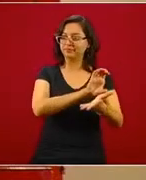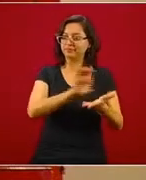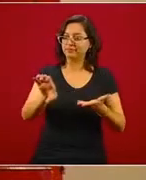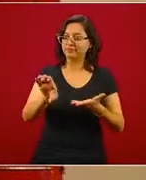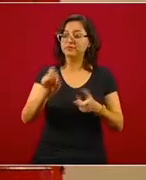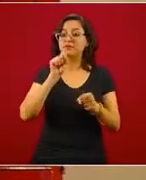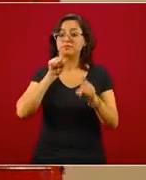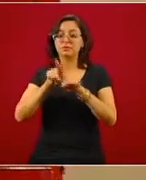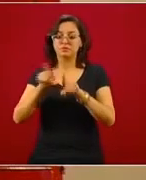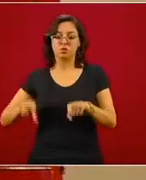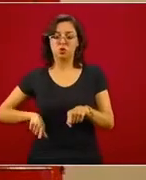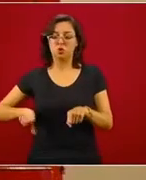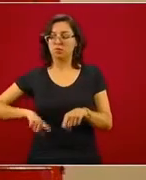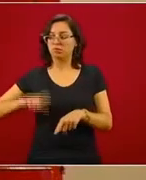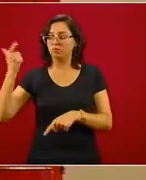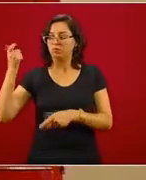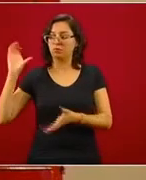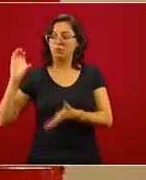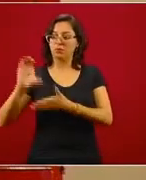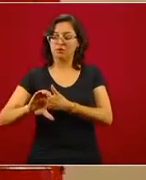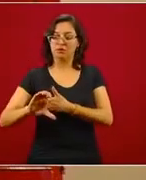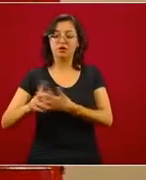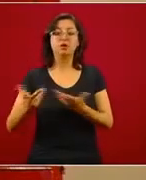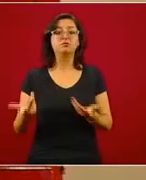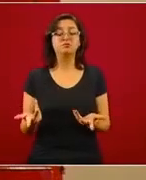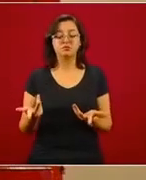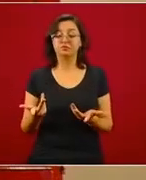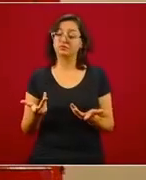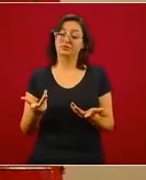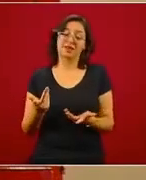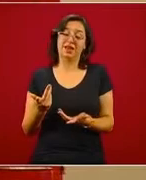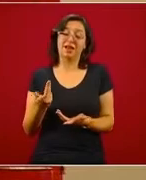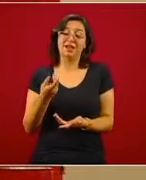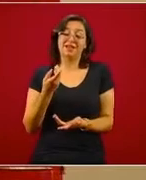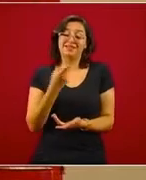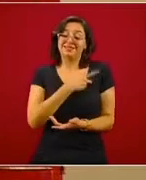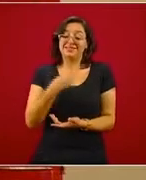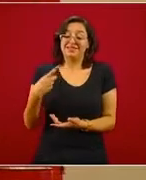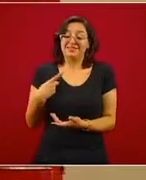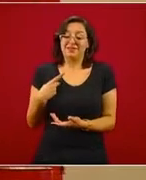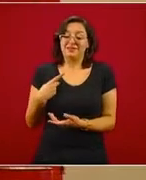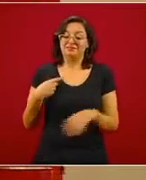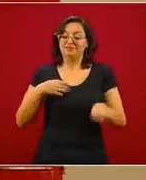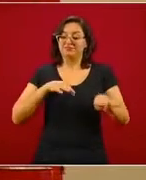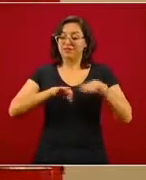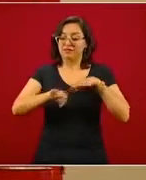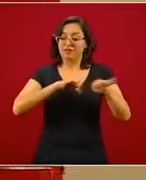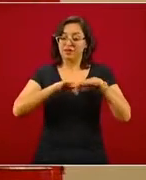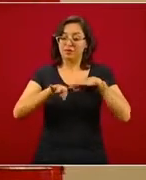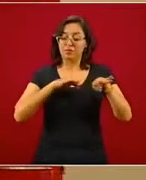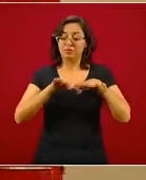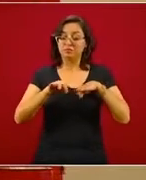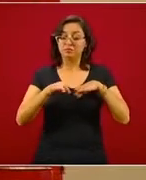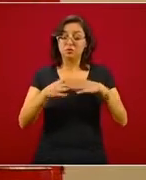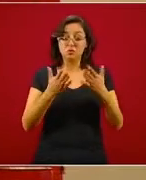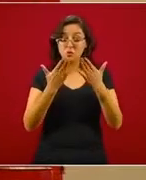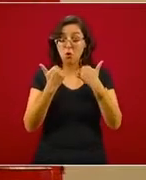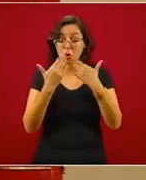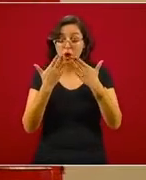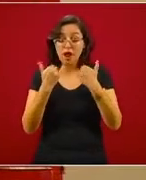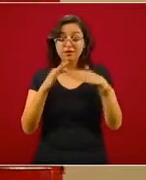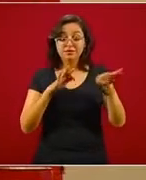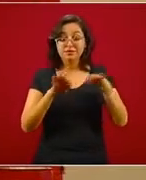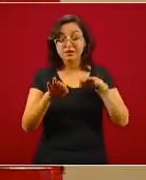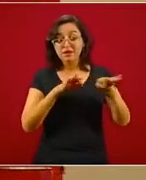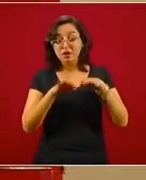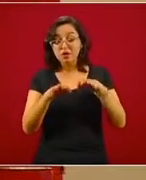government, companies, and people themselves. And this is directly tied to people's job. So if there are no jobs, so if